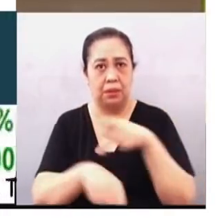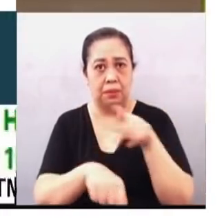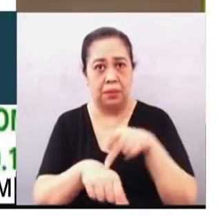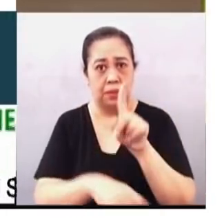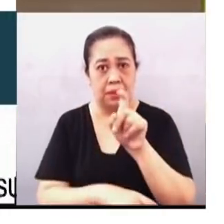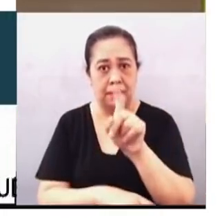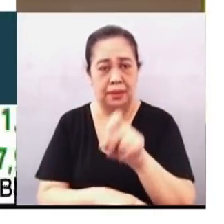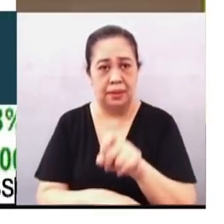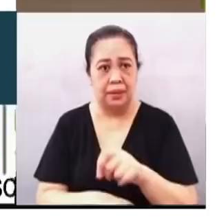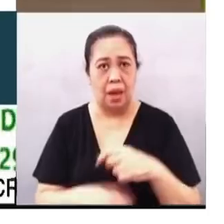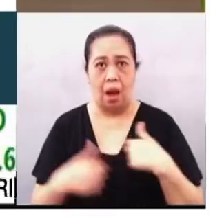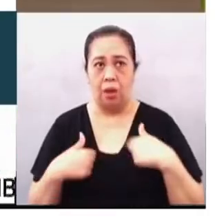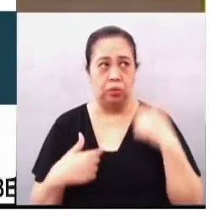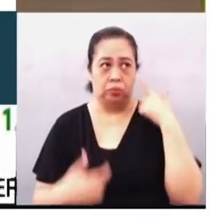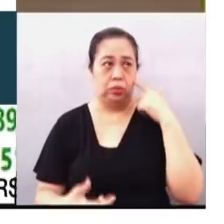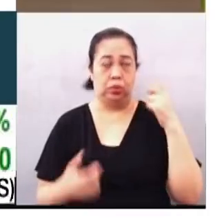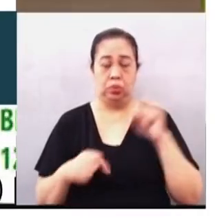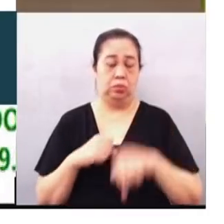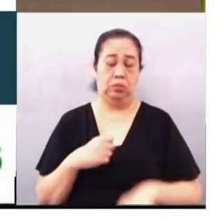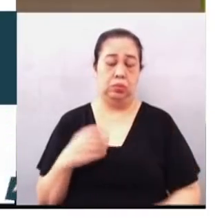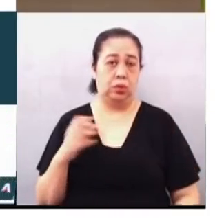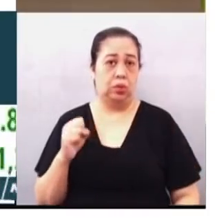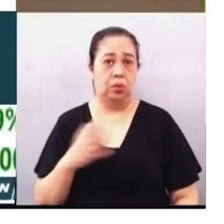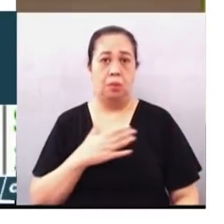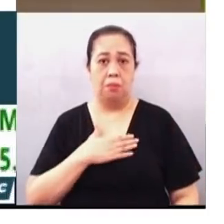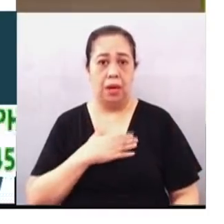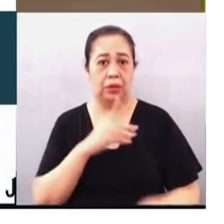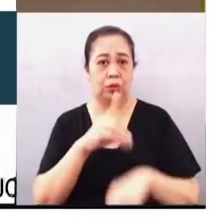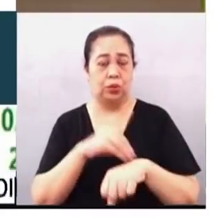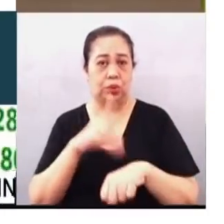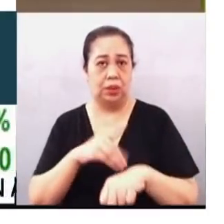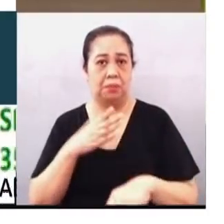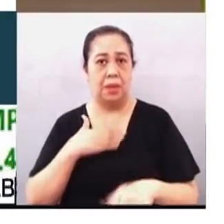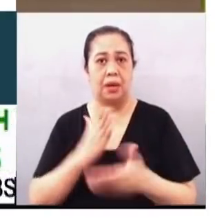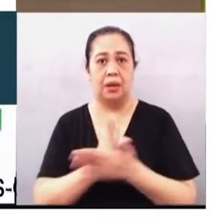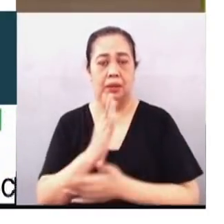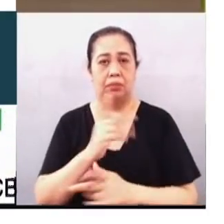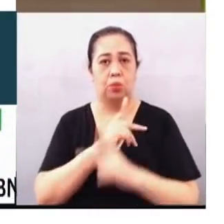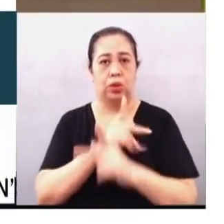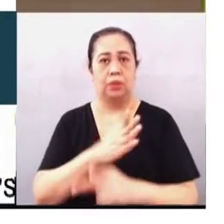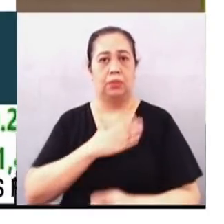I don't think so. So it is my duty, it is my right to protect myself.